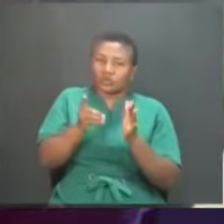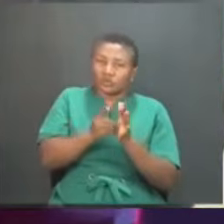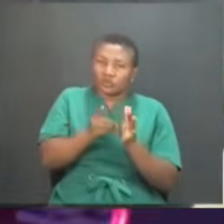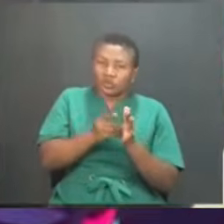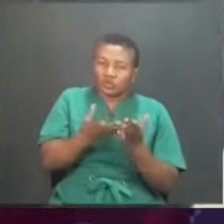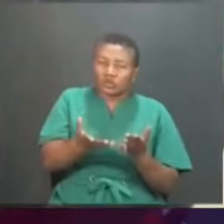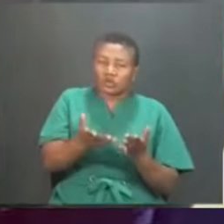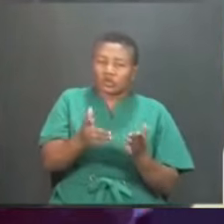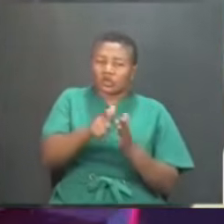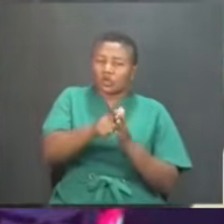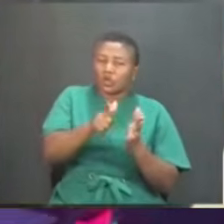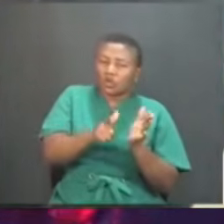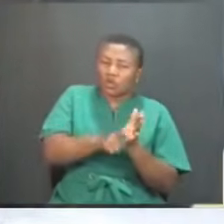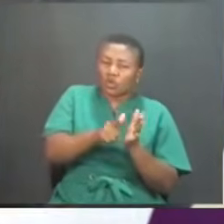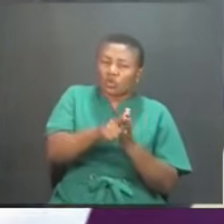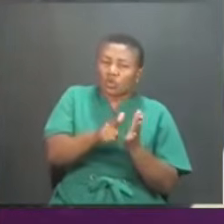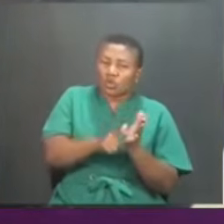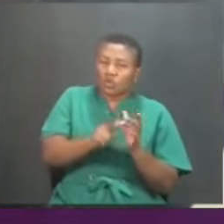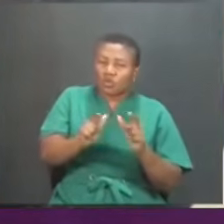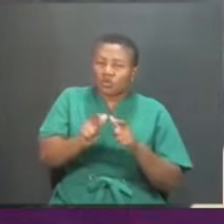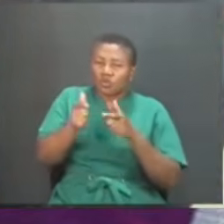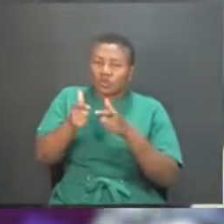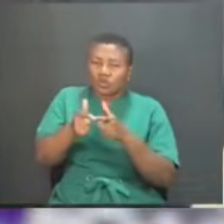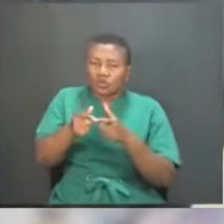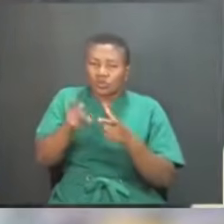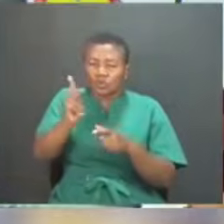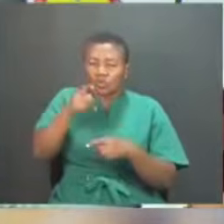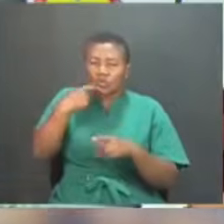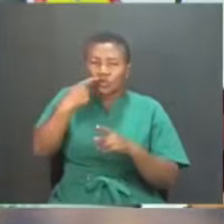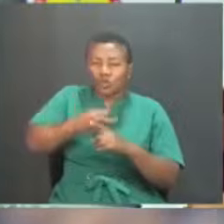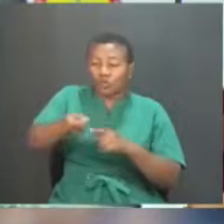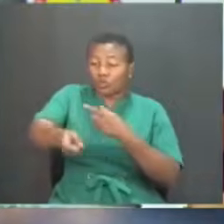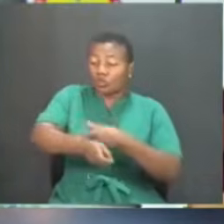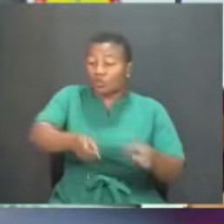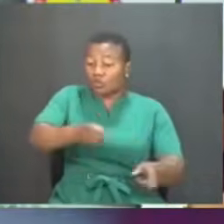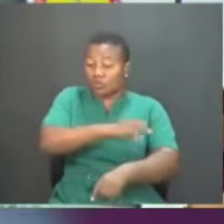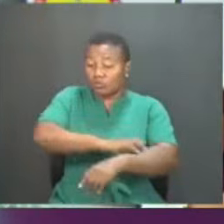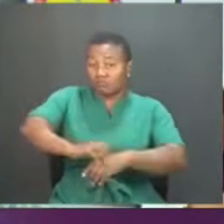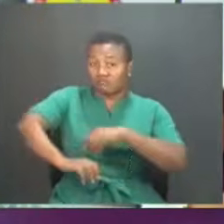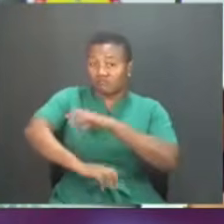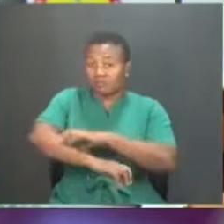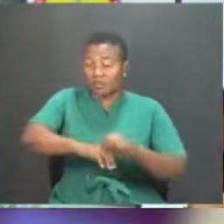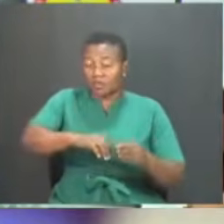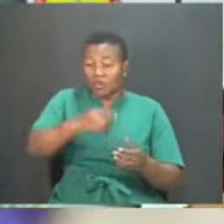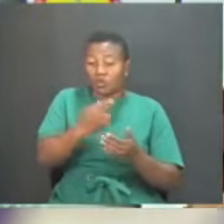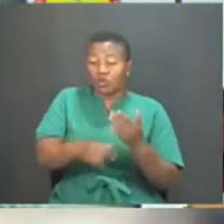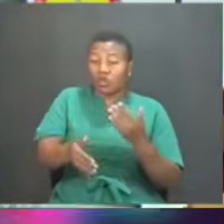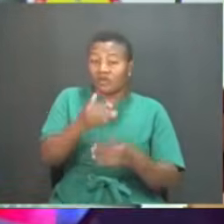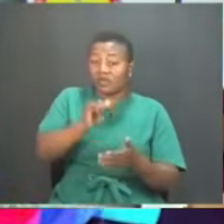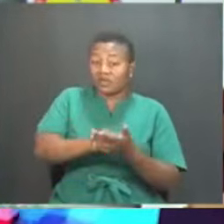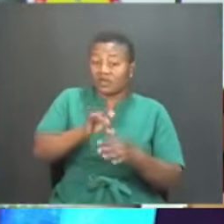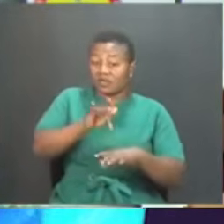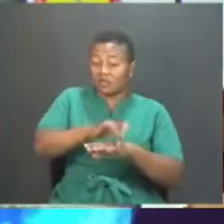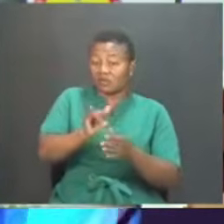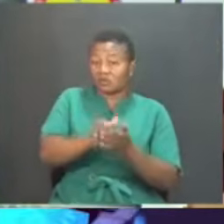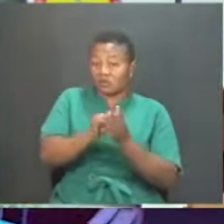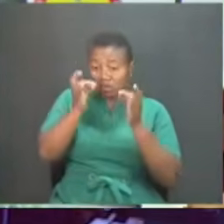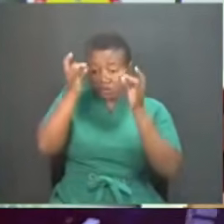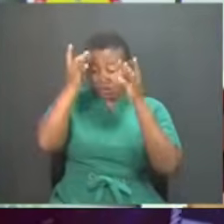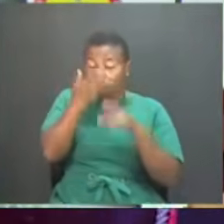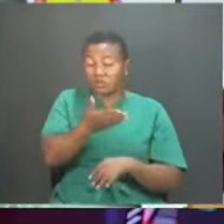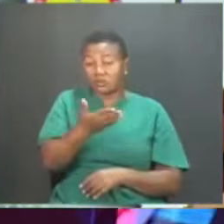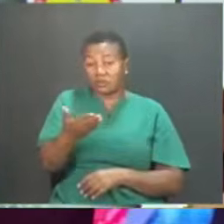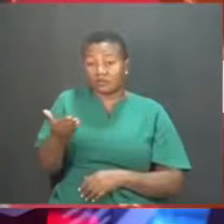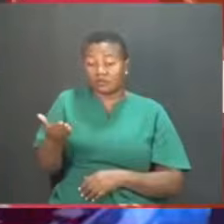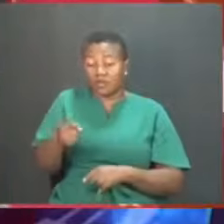provide full support to the injured and to investigate the circumstances that led to this tragedy. Mr. Speaker,